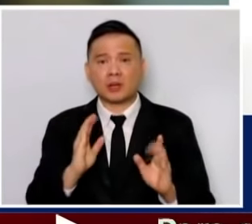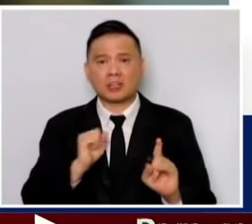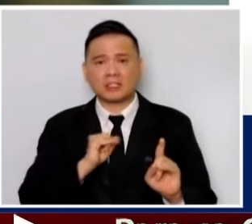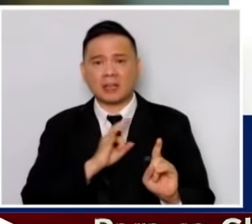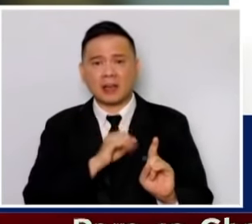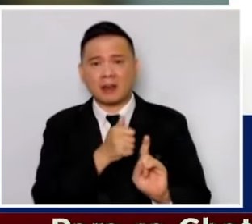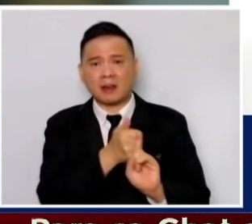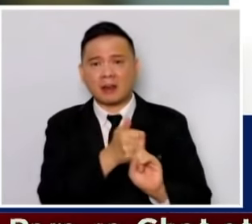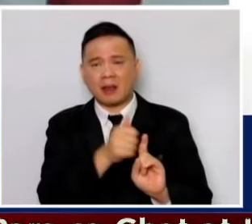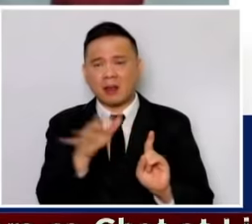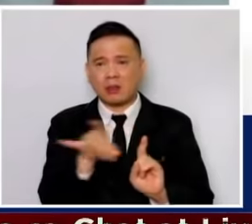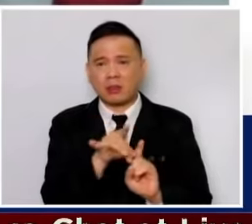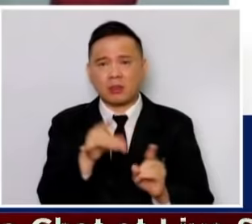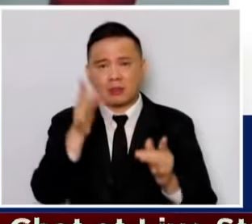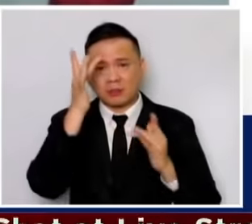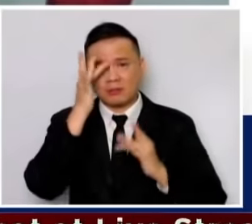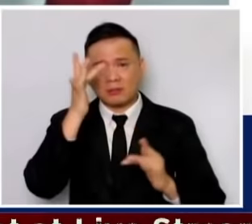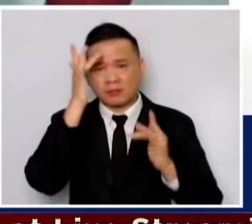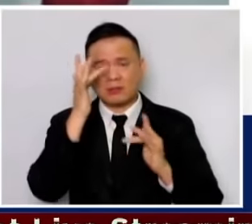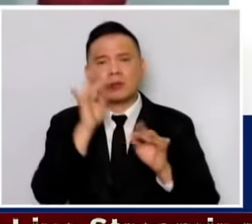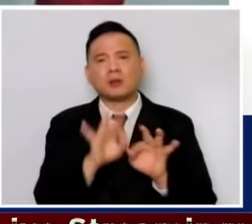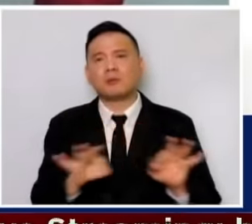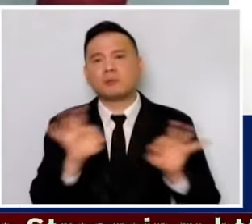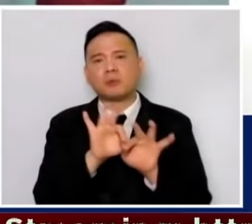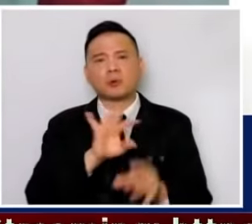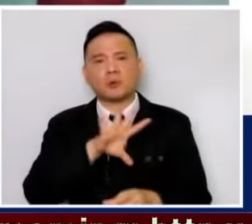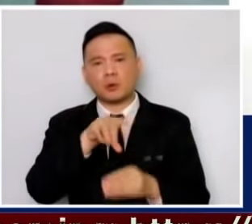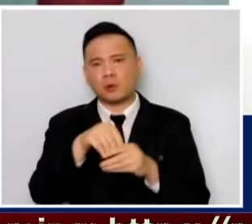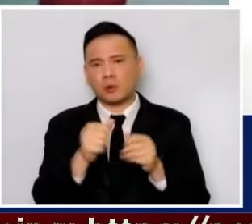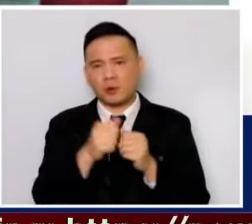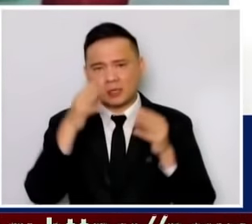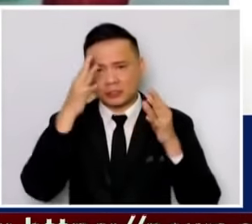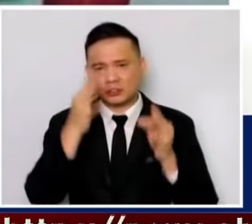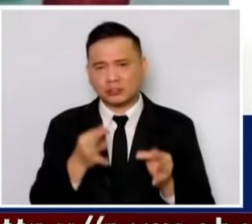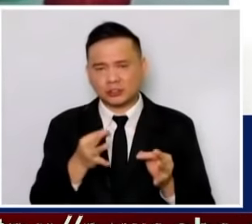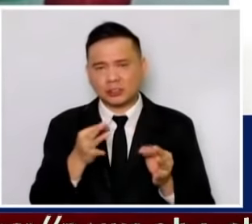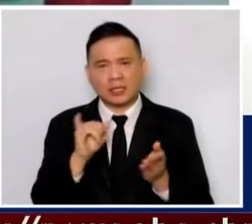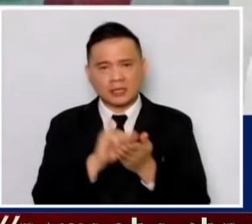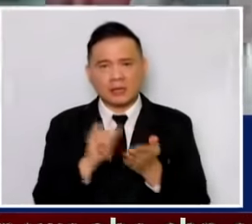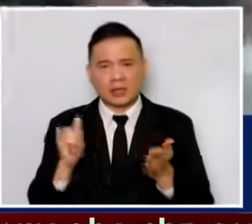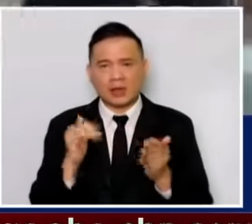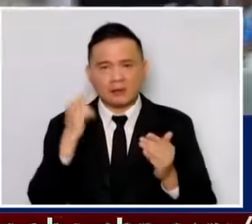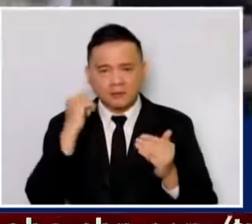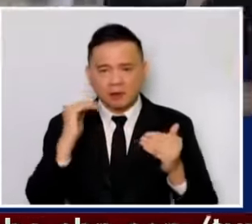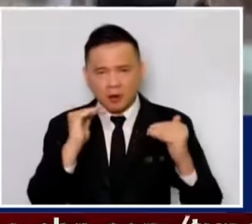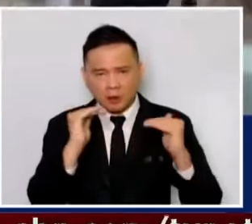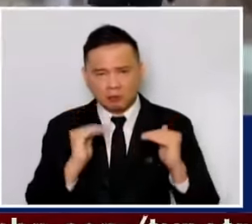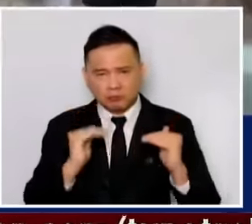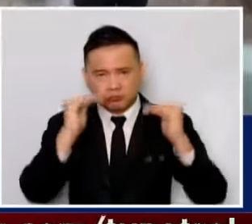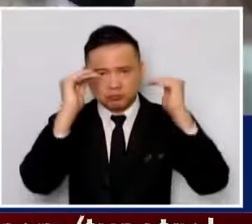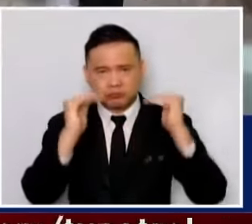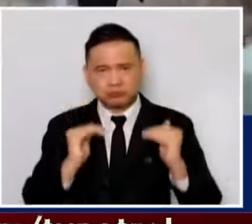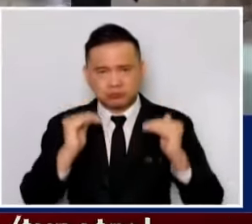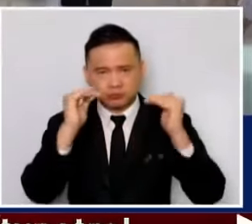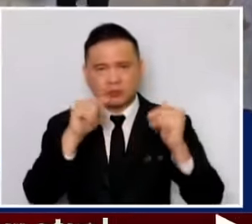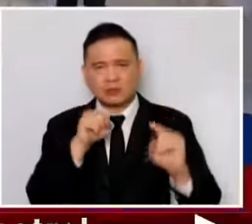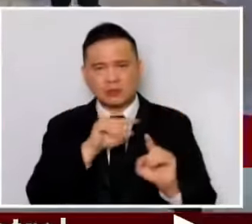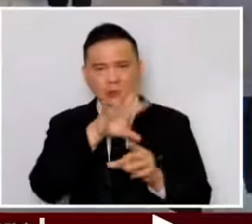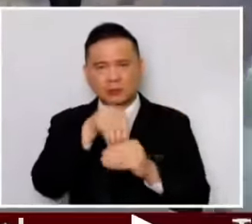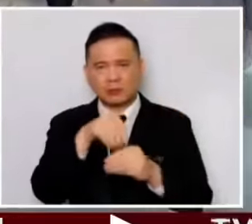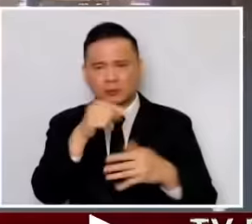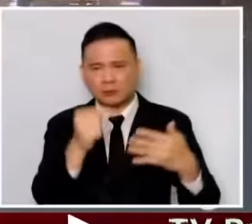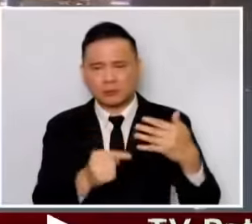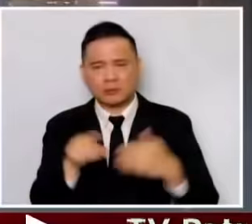what we are determining or measuring when we do our alert level metrics. Ayon kay Presidential Advisor